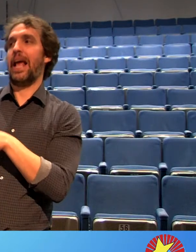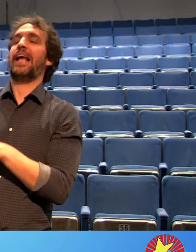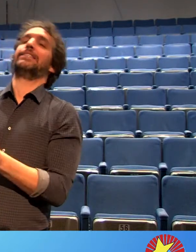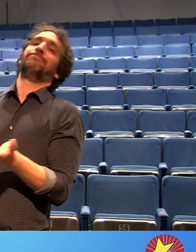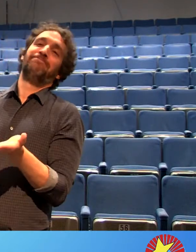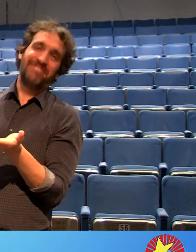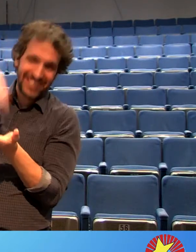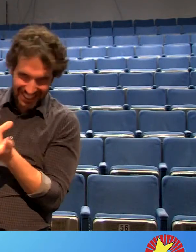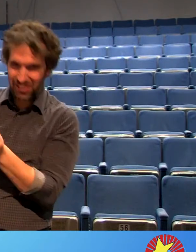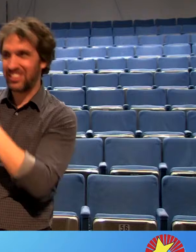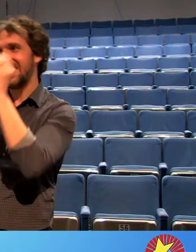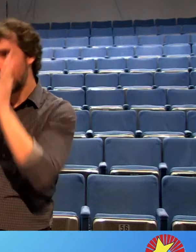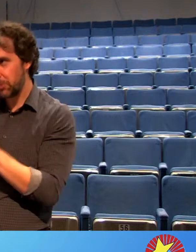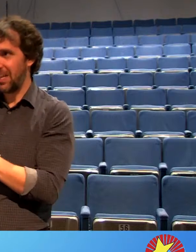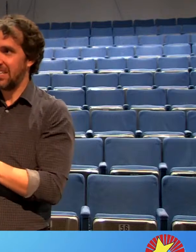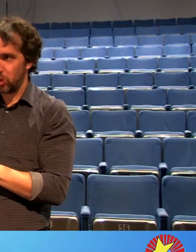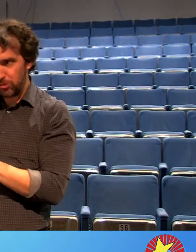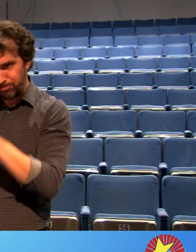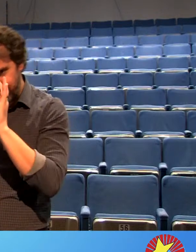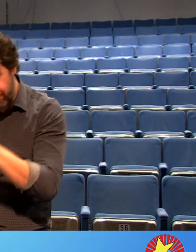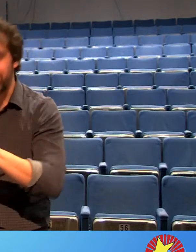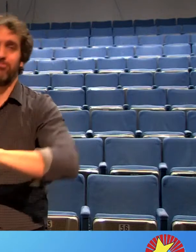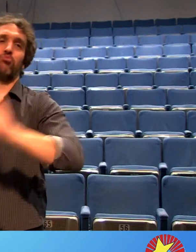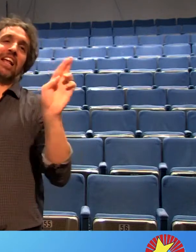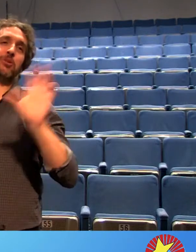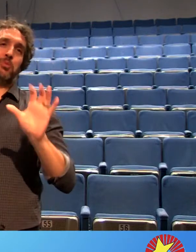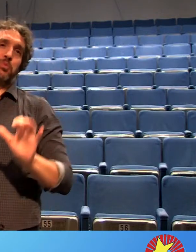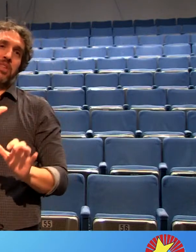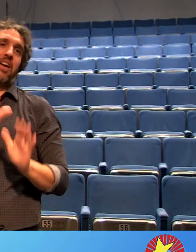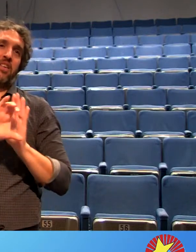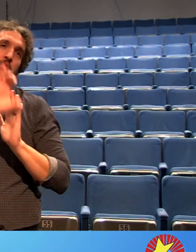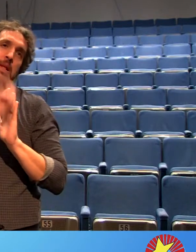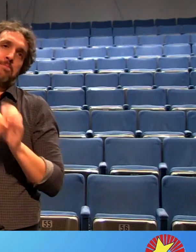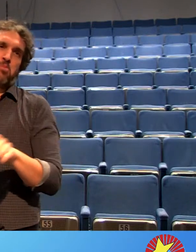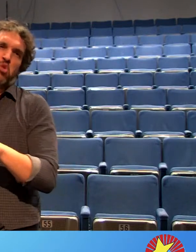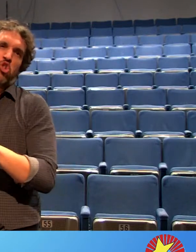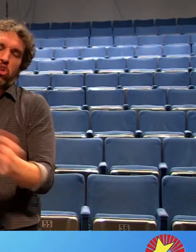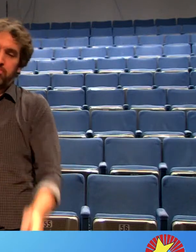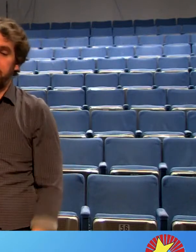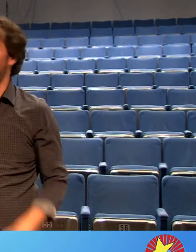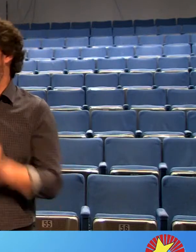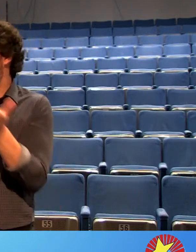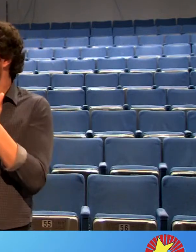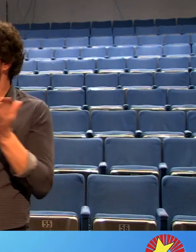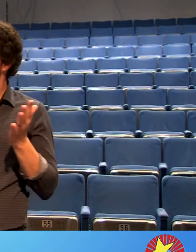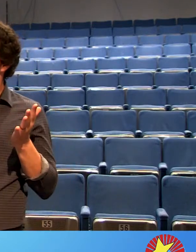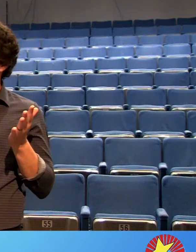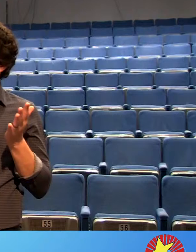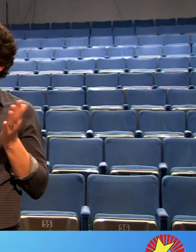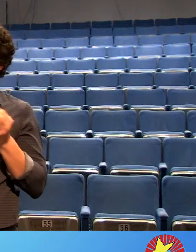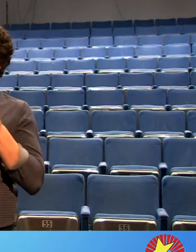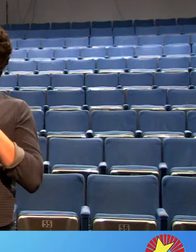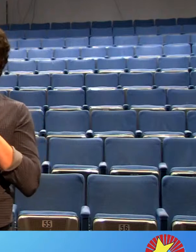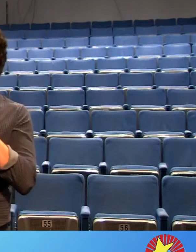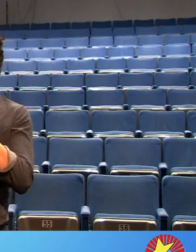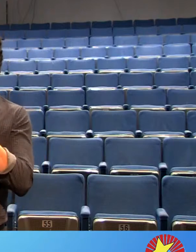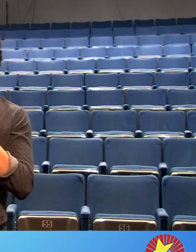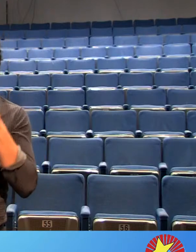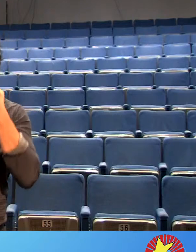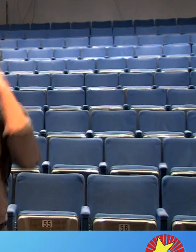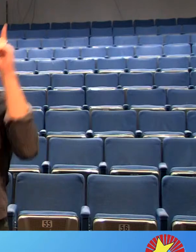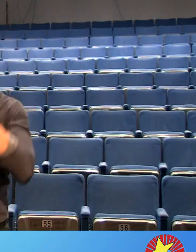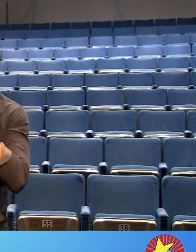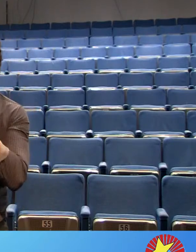that has impacted the training of our staff, so we have to retrain new staff or retrain our staff or train new staff. But again, the